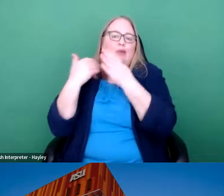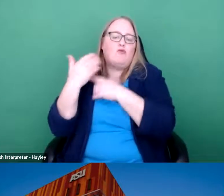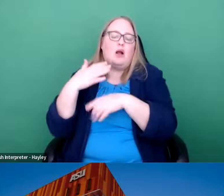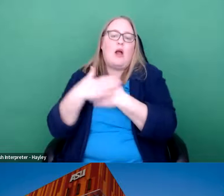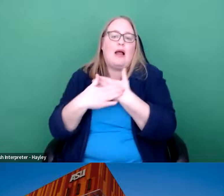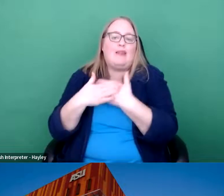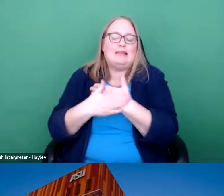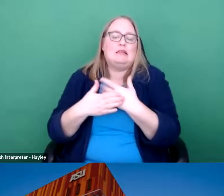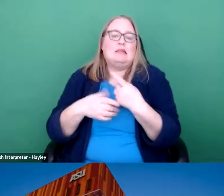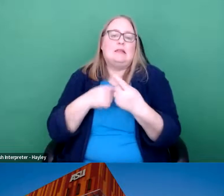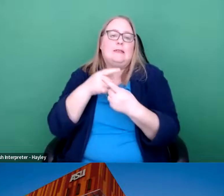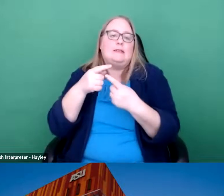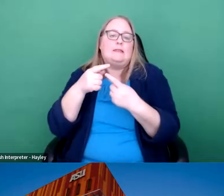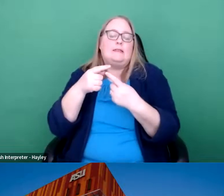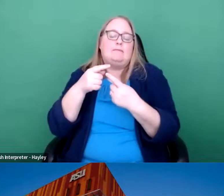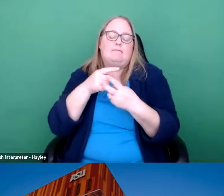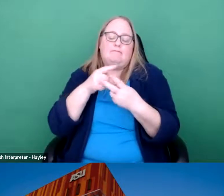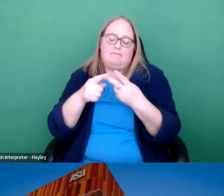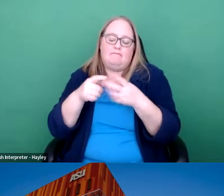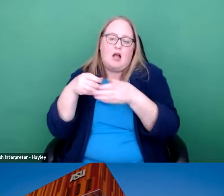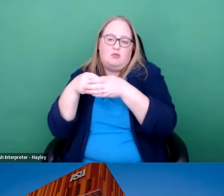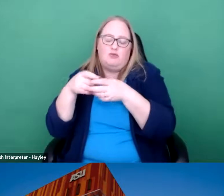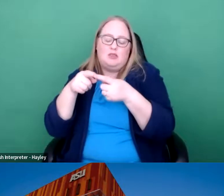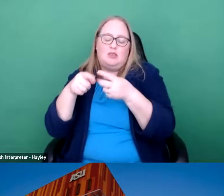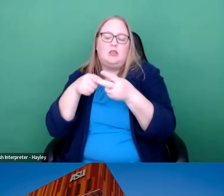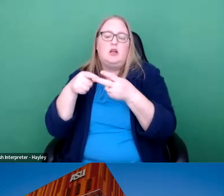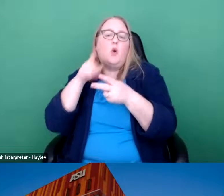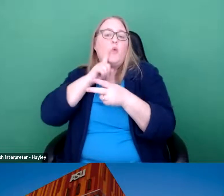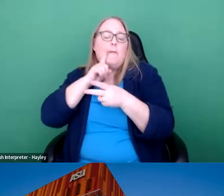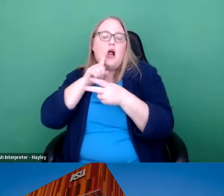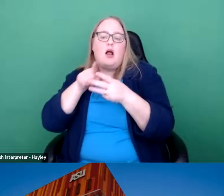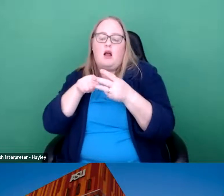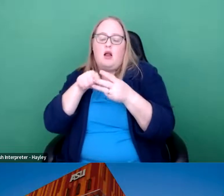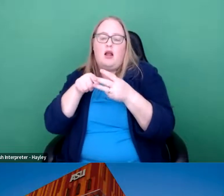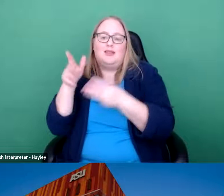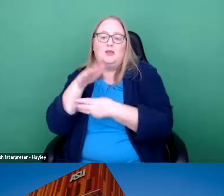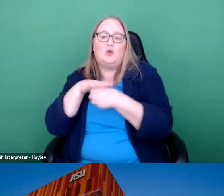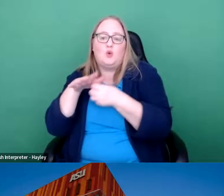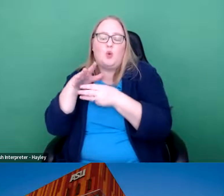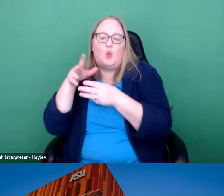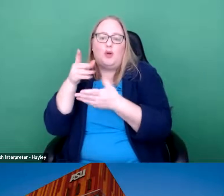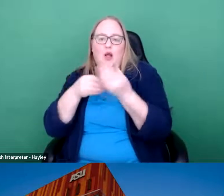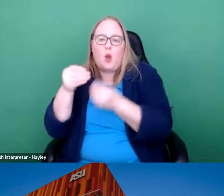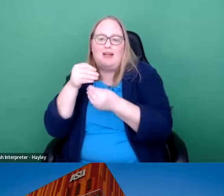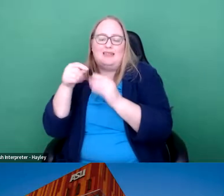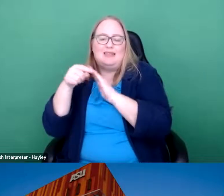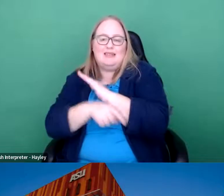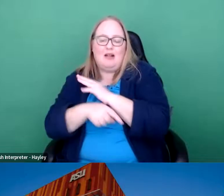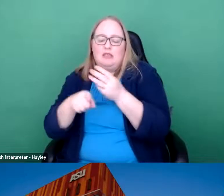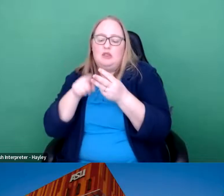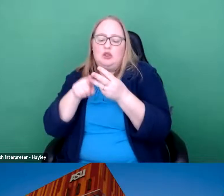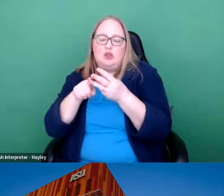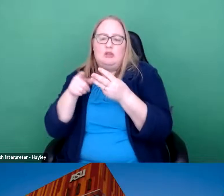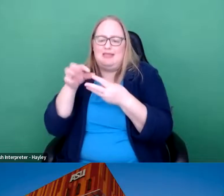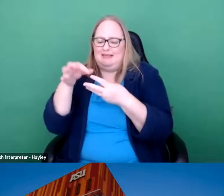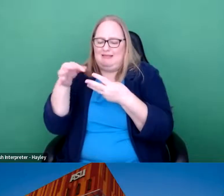a woman who is socioeconomically disadvantaged as an isolated individual, it's really hard to see how they might overcome these